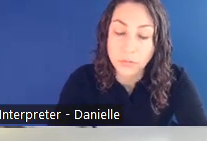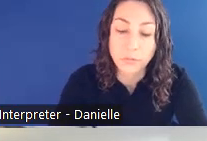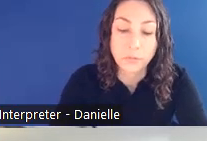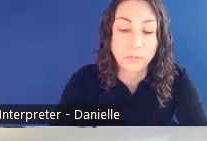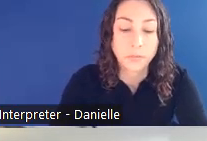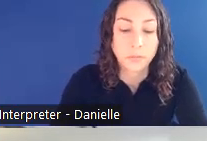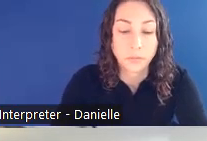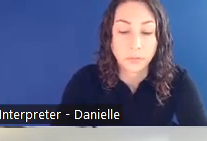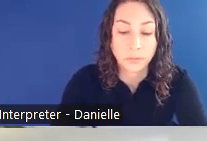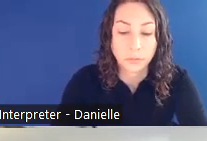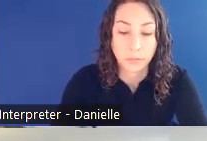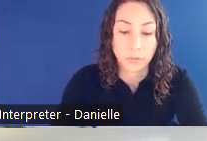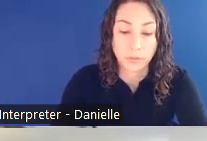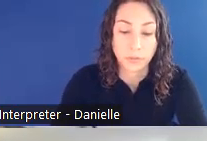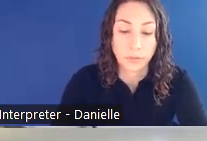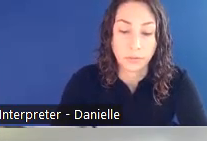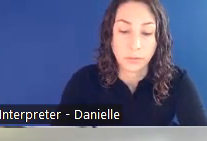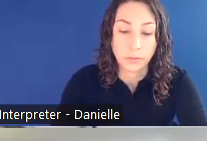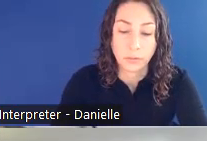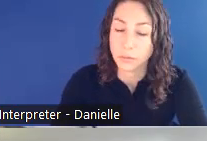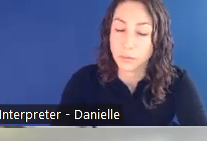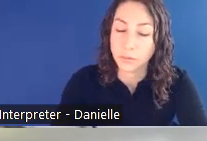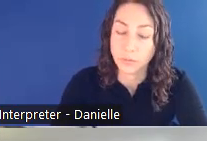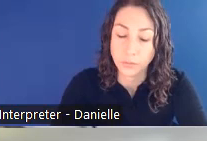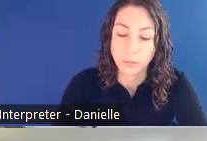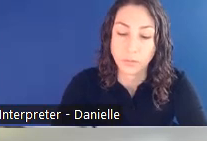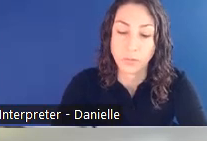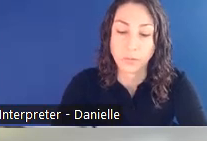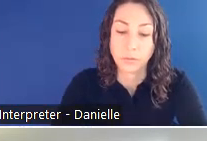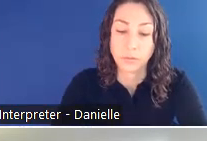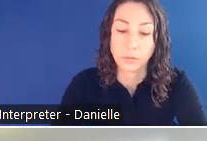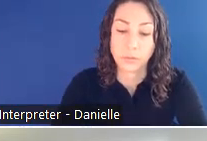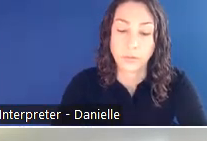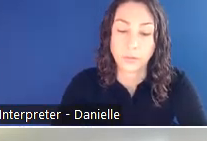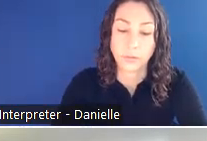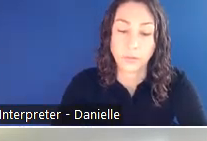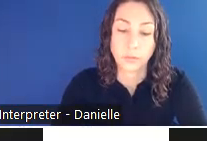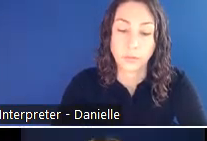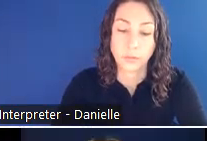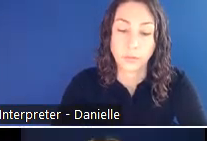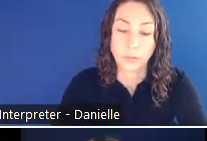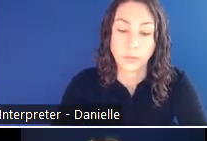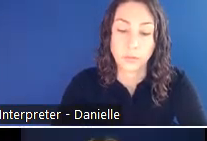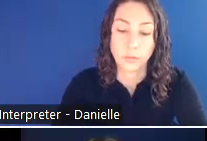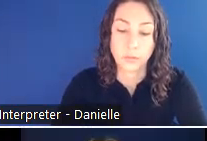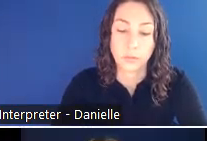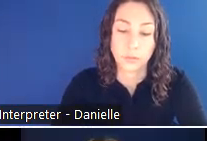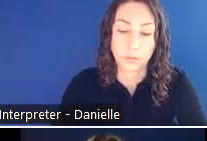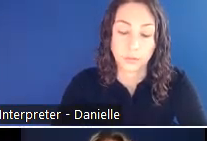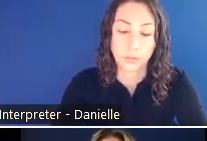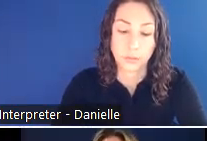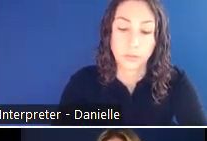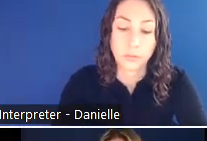Excellent. Thank you, Dwayne. Let's get started. Hello and welcome. I'm Dan Fector, Acting Director of Administration